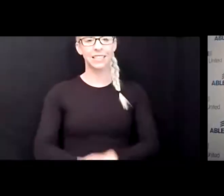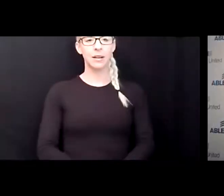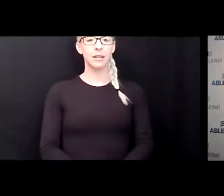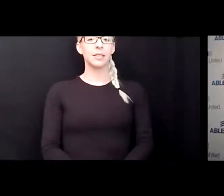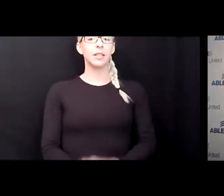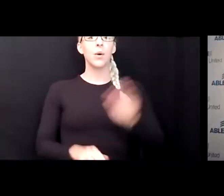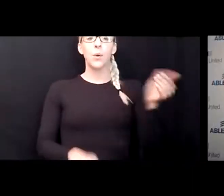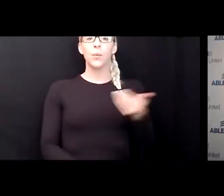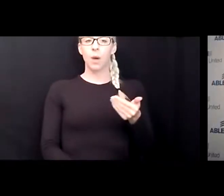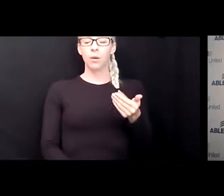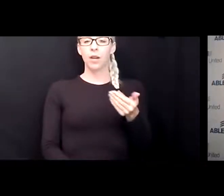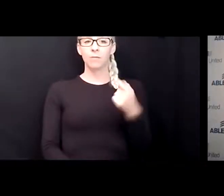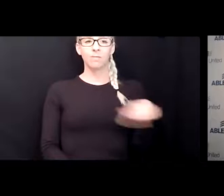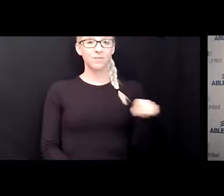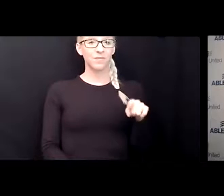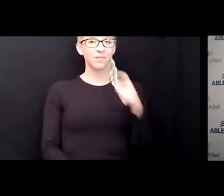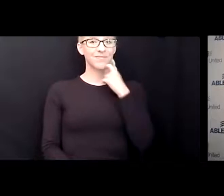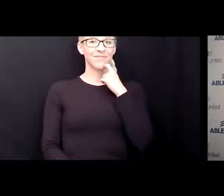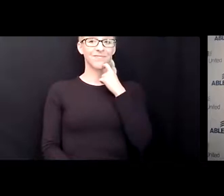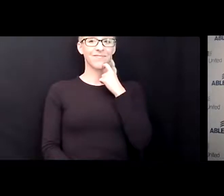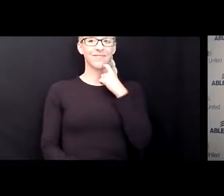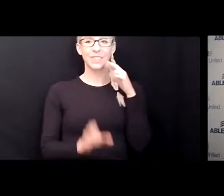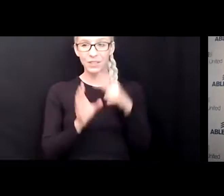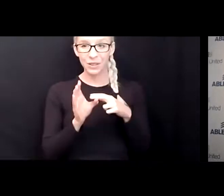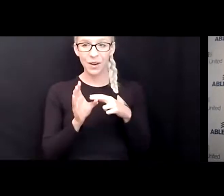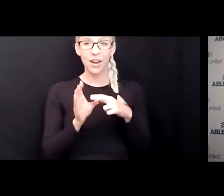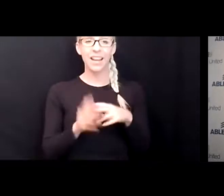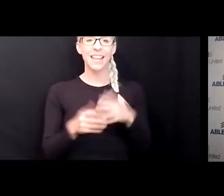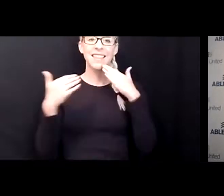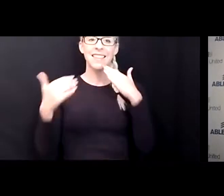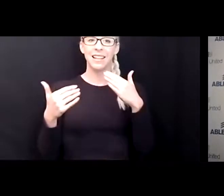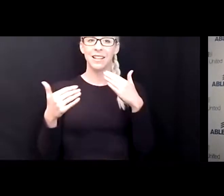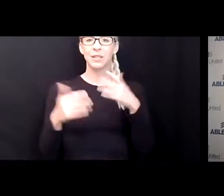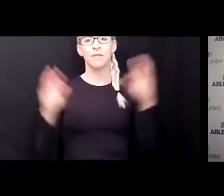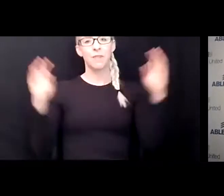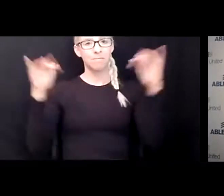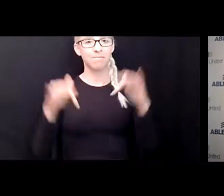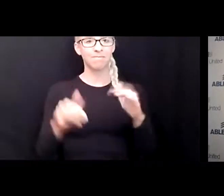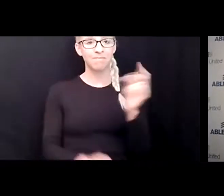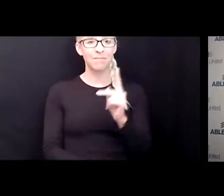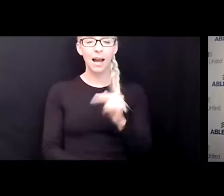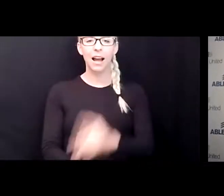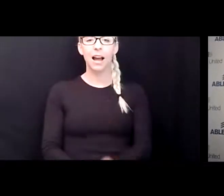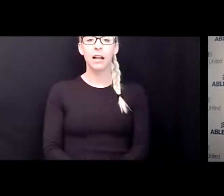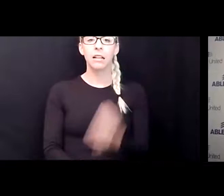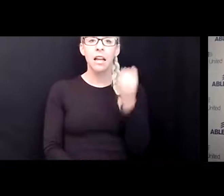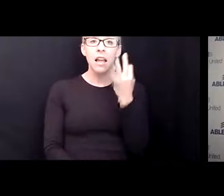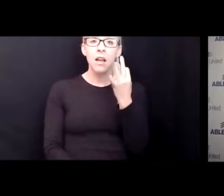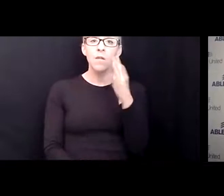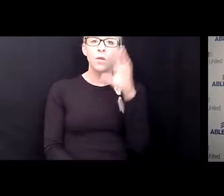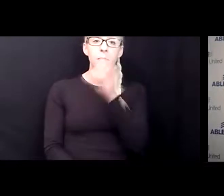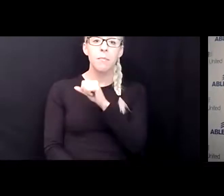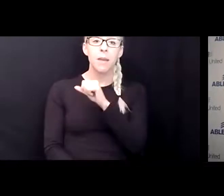Welcome for those who are joining us. Welcome back to those who have been here for a while. If you missed any of the previous sessions, they are recorded and